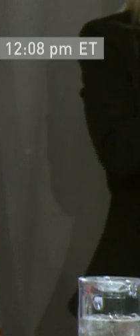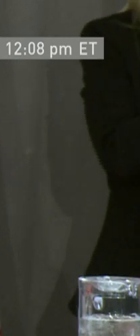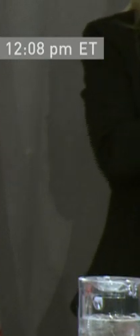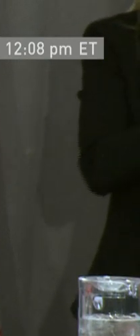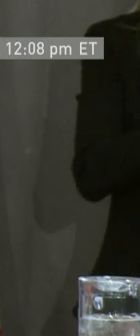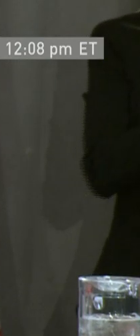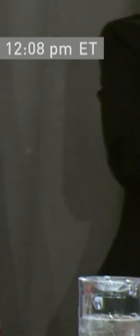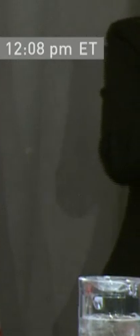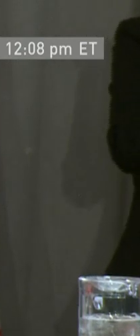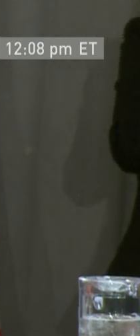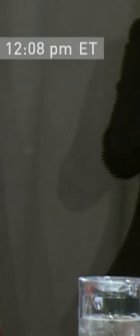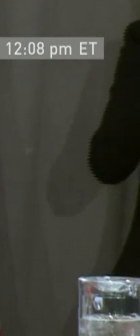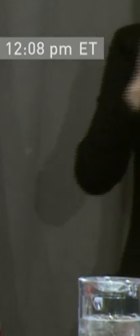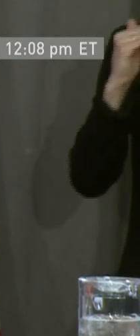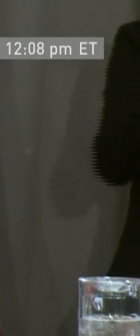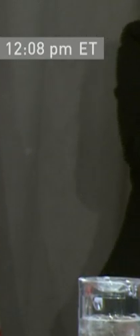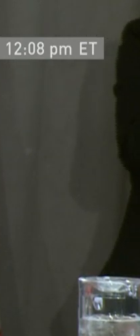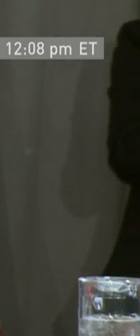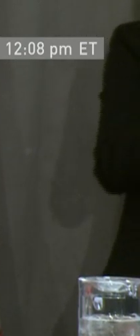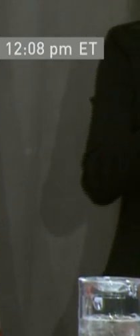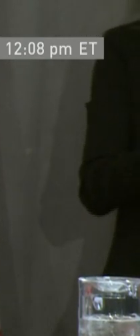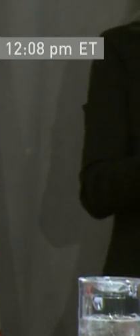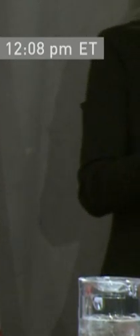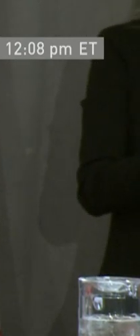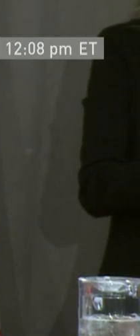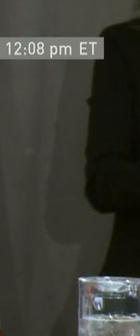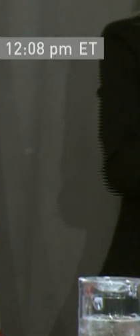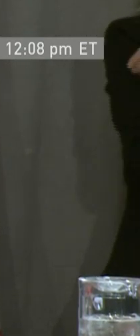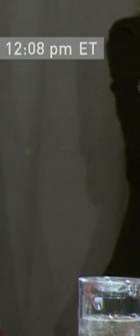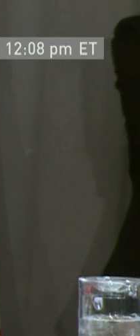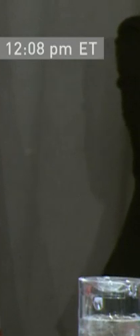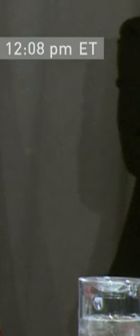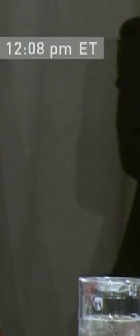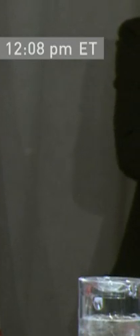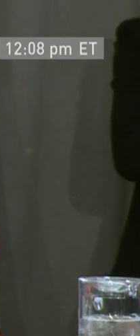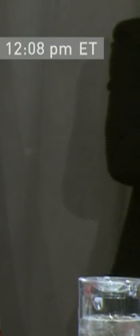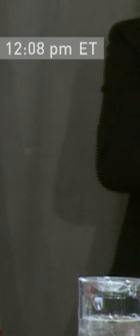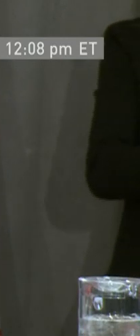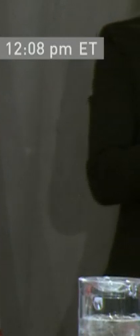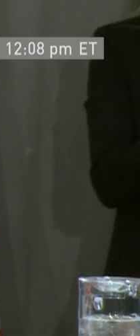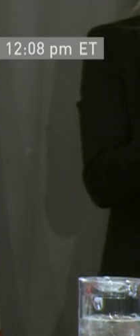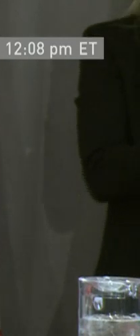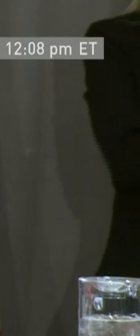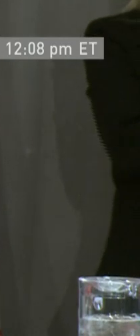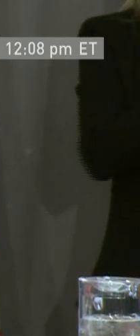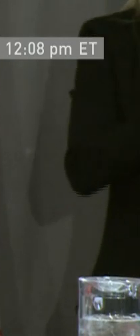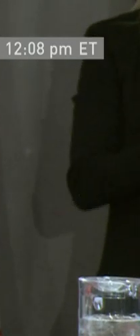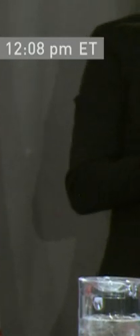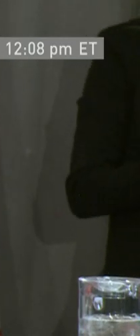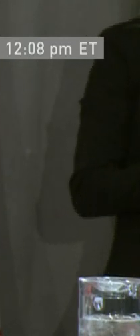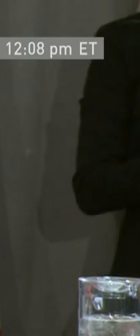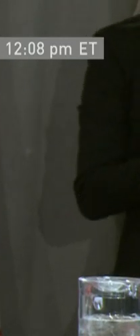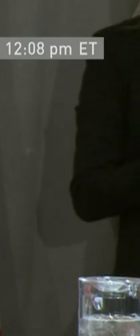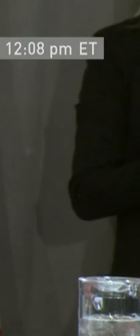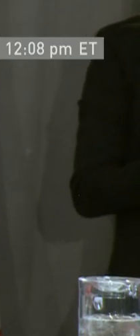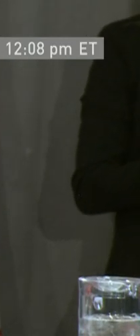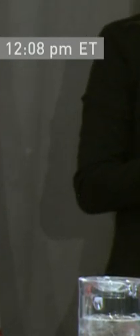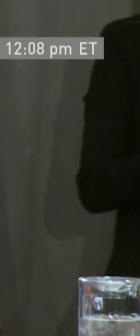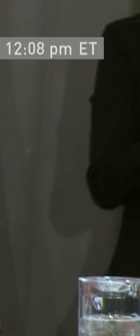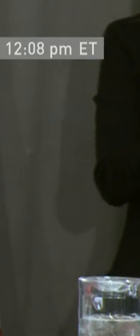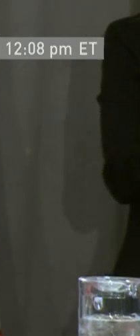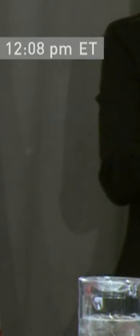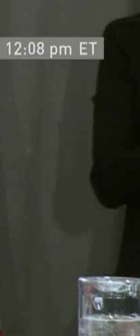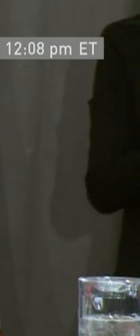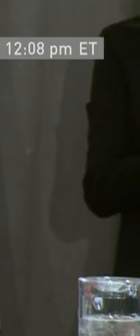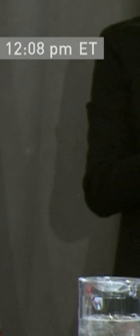quite exceptional transactions. And that's across a wide range of programs, some of which we had never